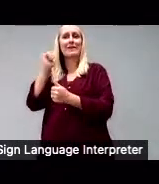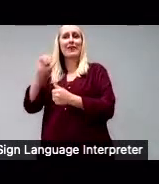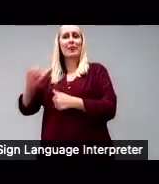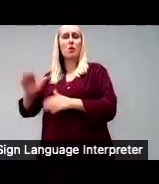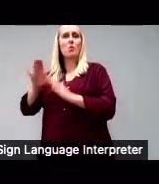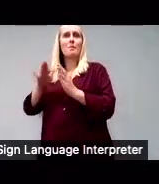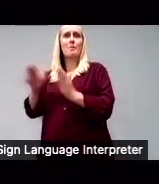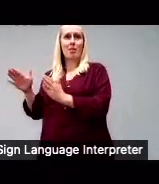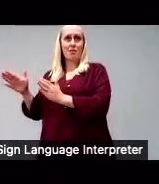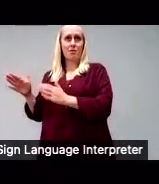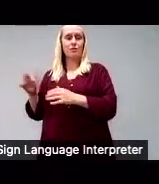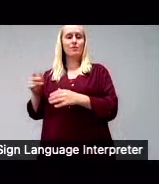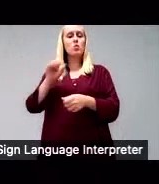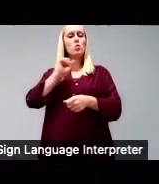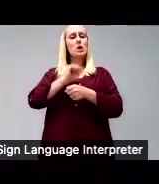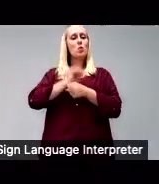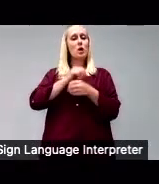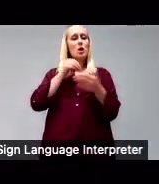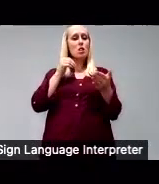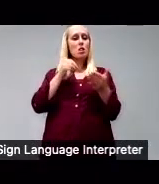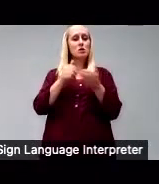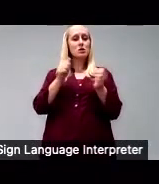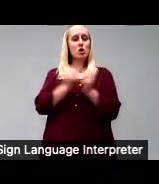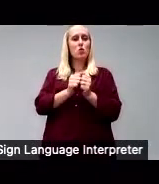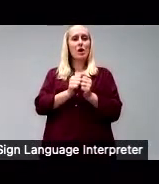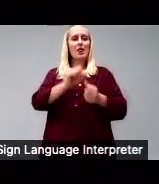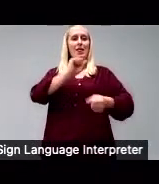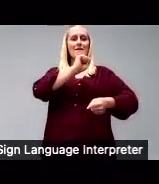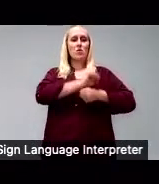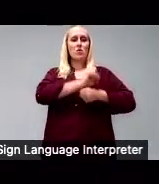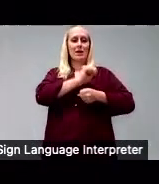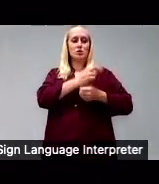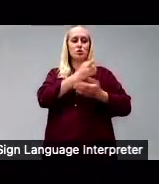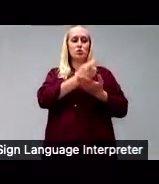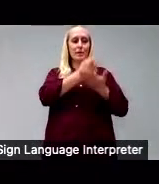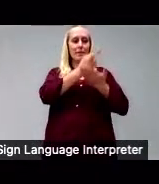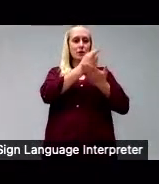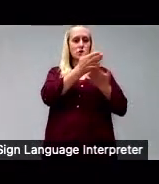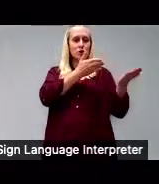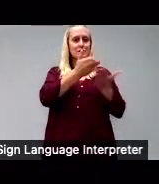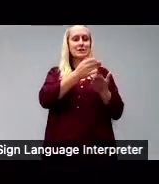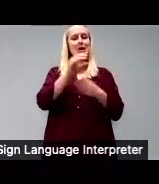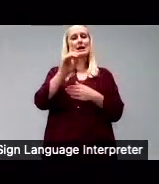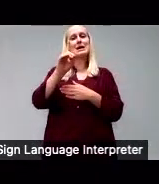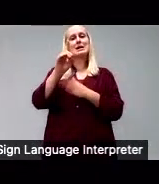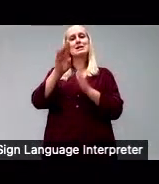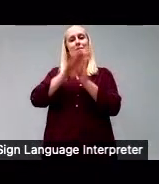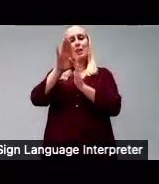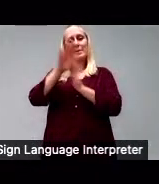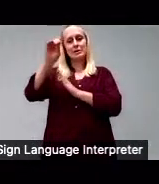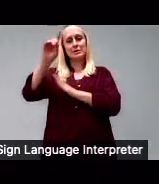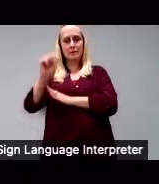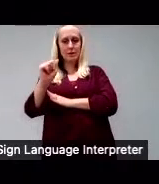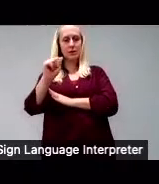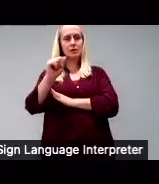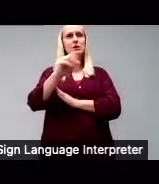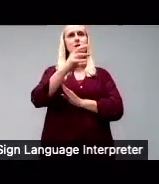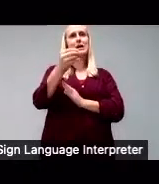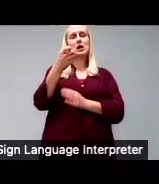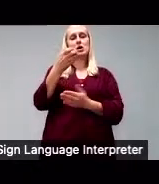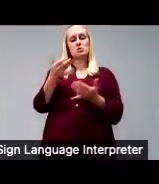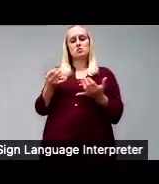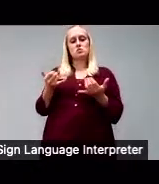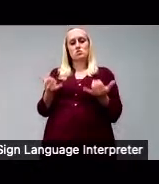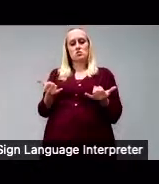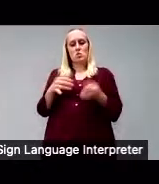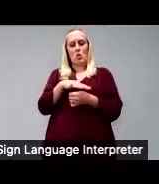work very closely with vocational rehabilitation services, with developmental disability services, with our local brokerages, and then